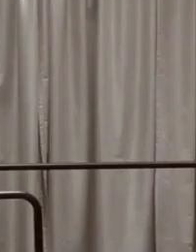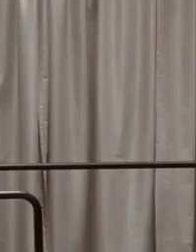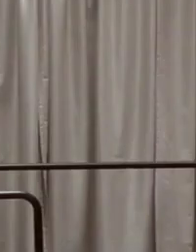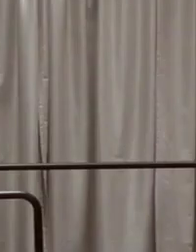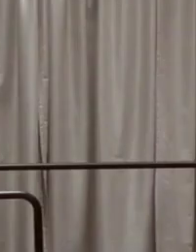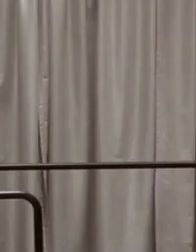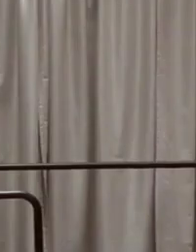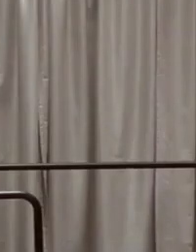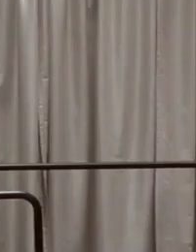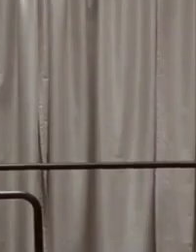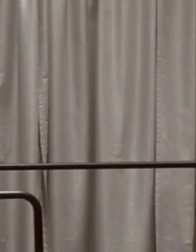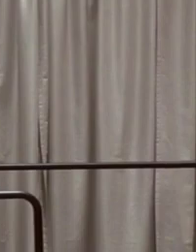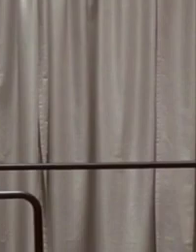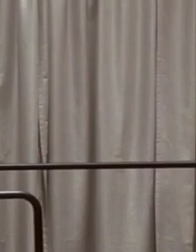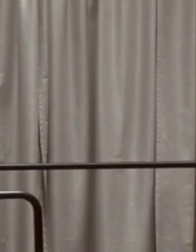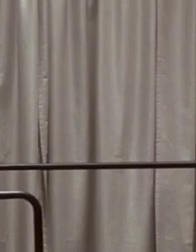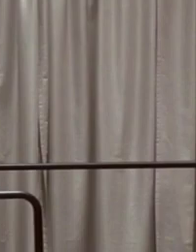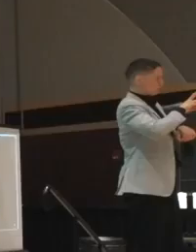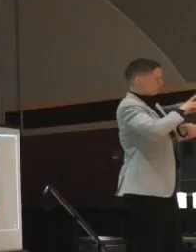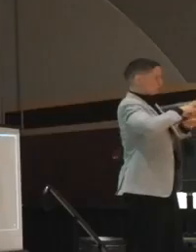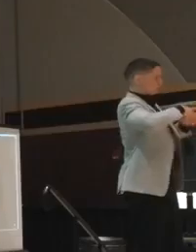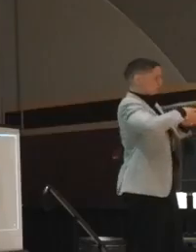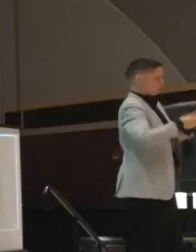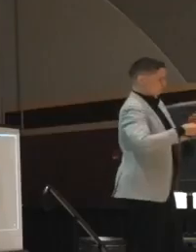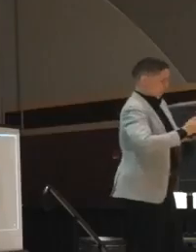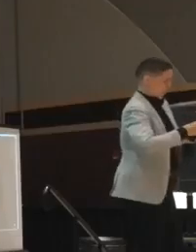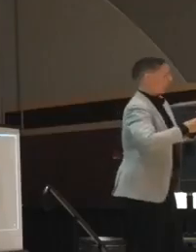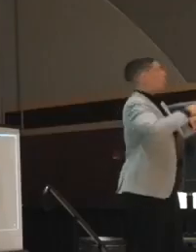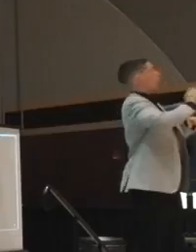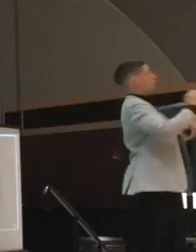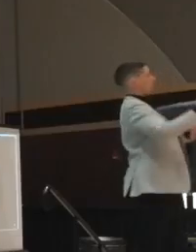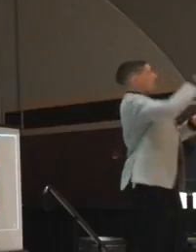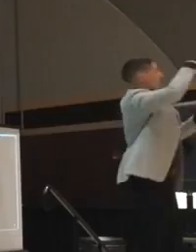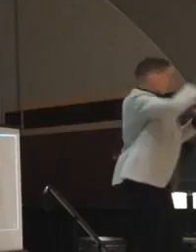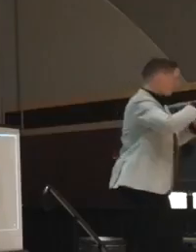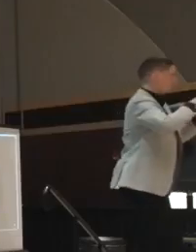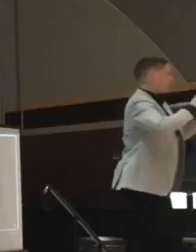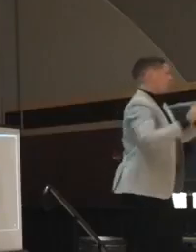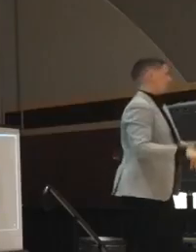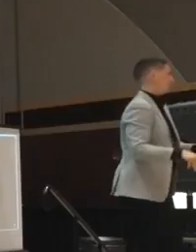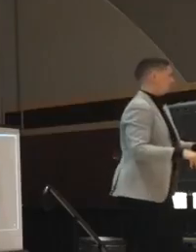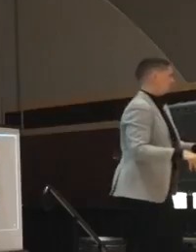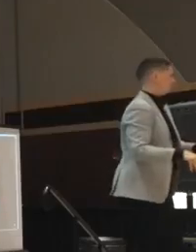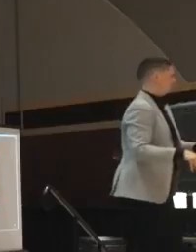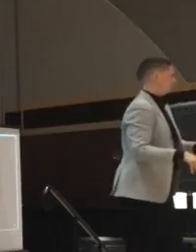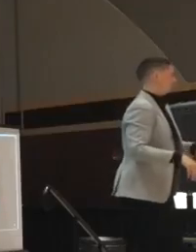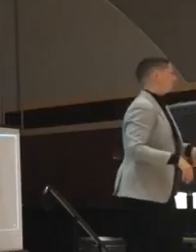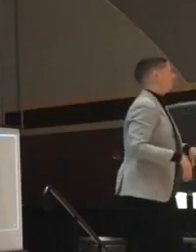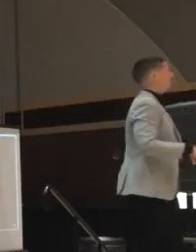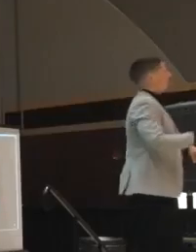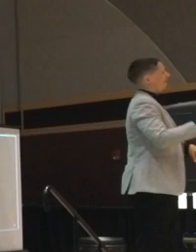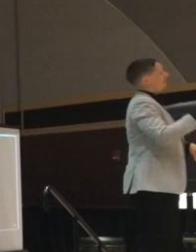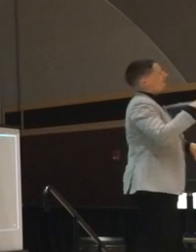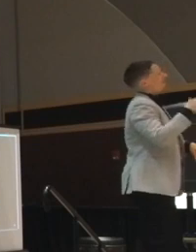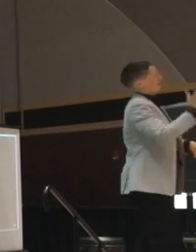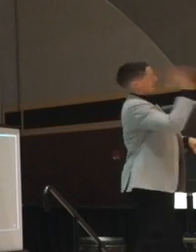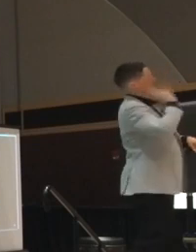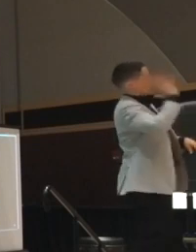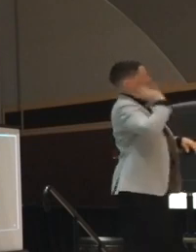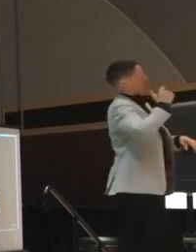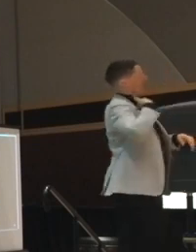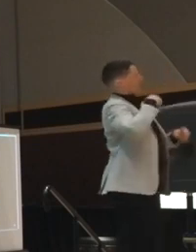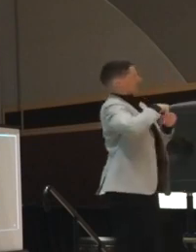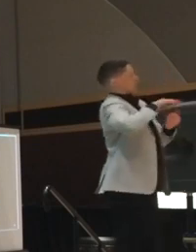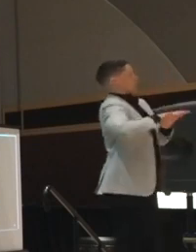woodworking shop in the museum. What they used to do in my elementary school, kids doing the museum now. Art? The school ought to be doing